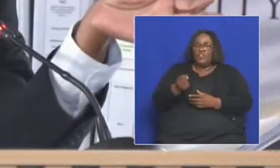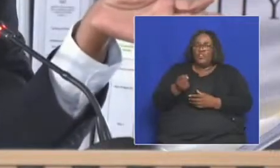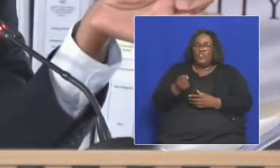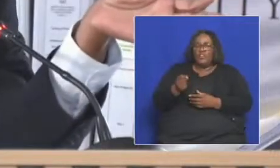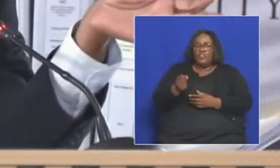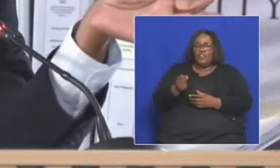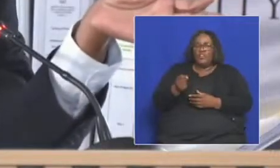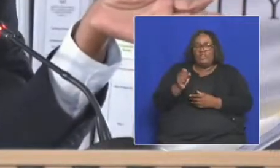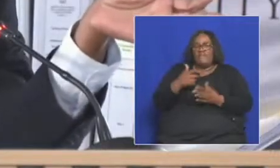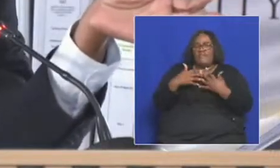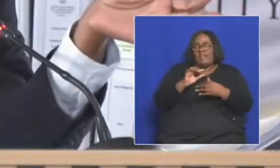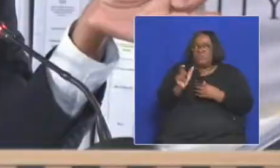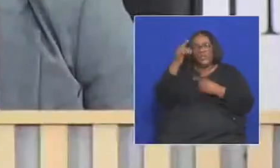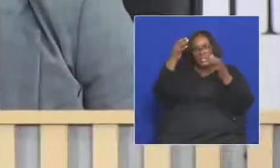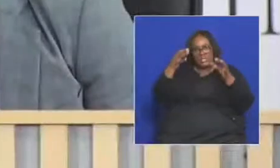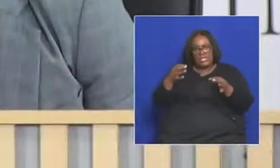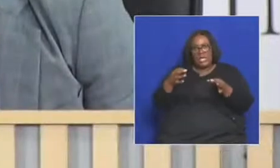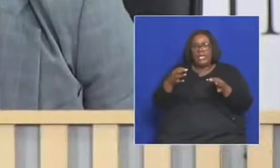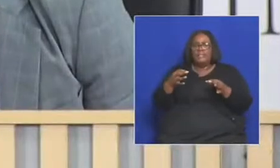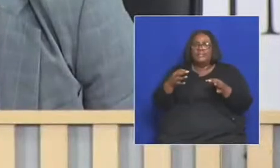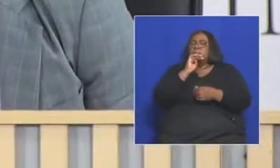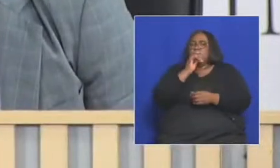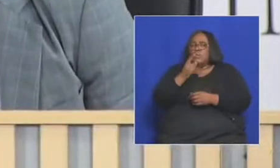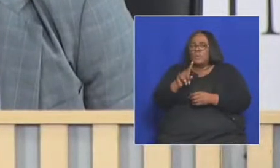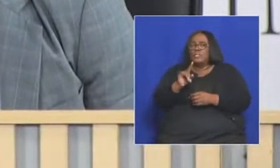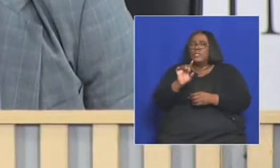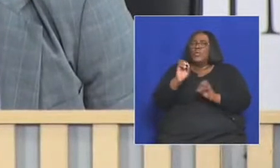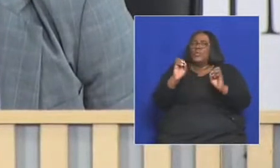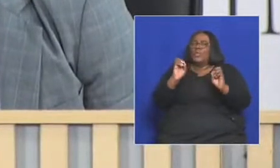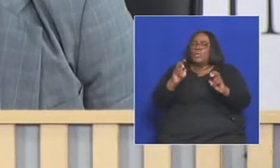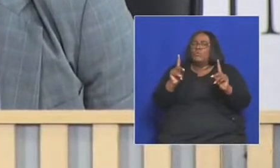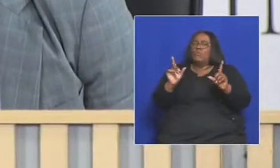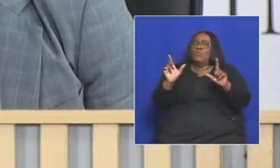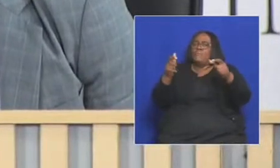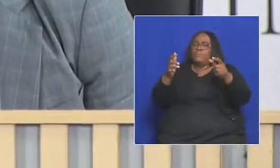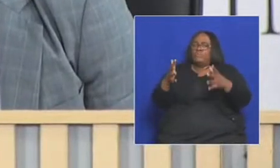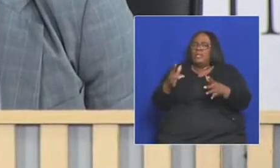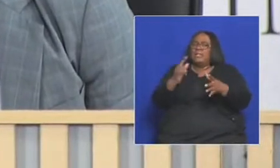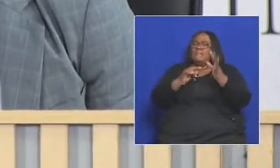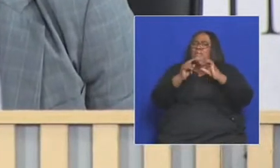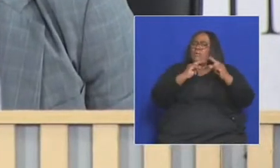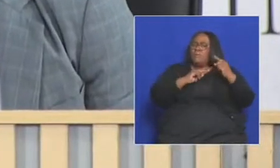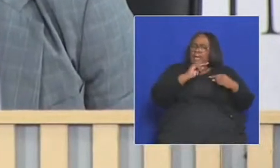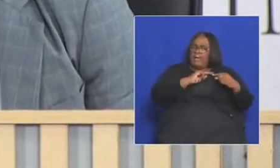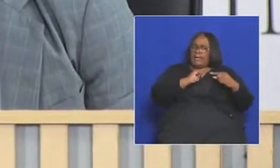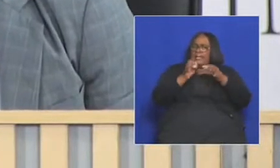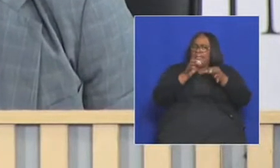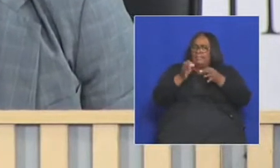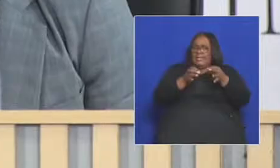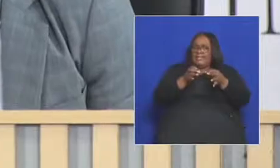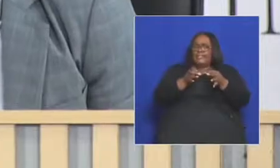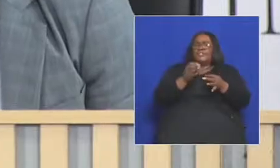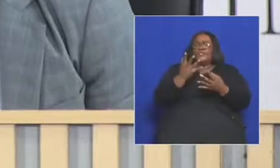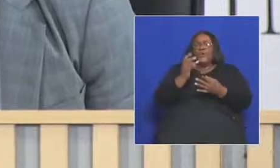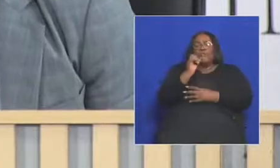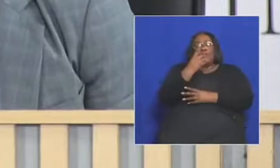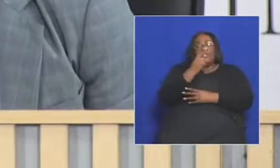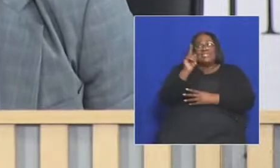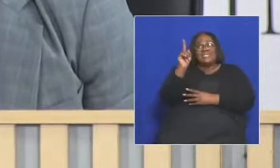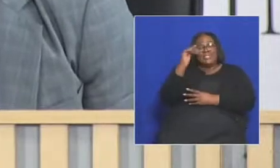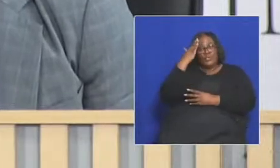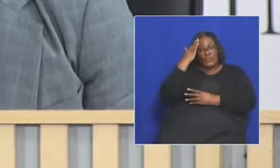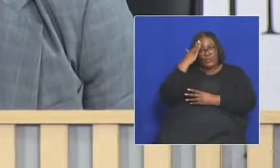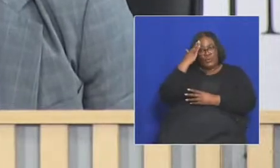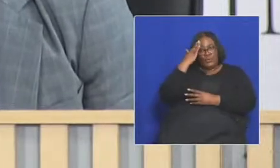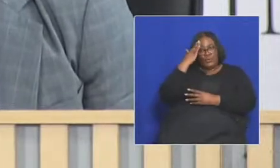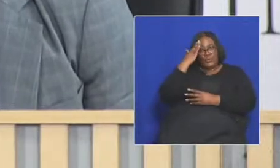determine the nature of the relationship. Okay, Commissioner, let me just take you. First of all, he knew he knew Mr. Maumela because